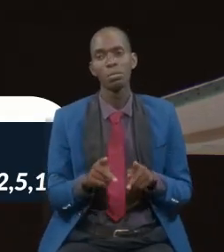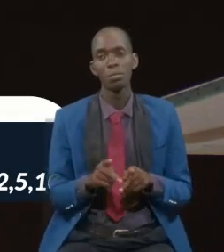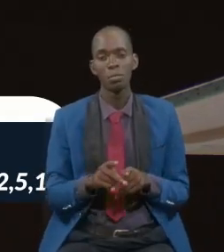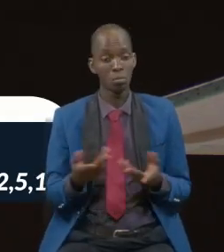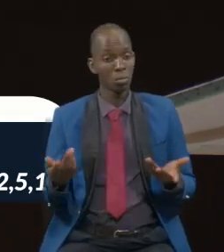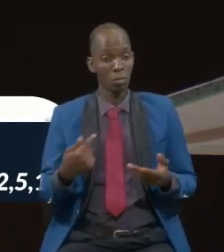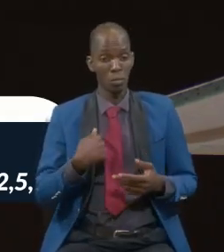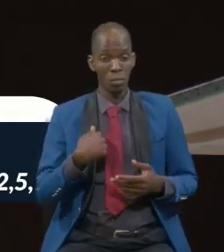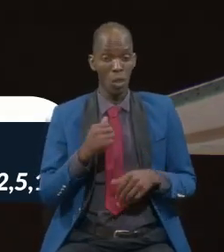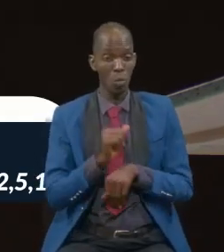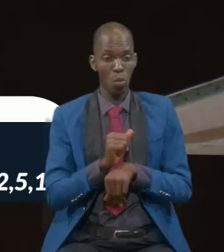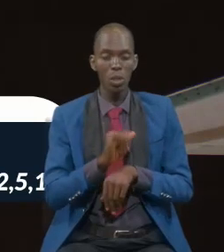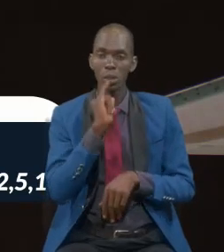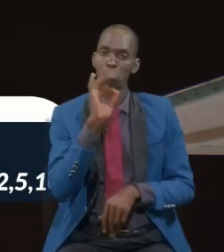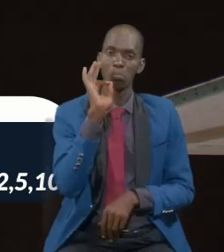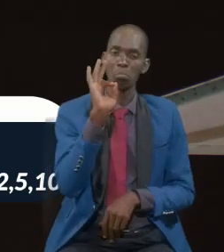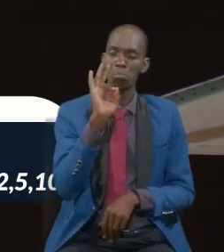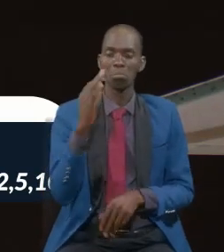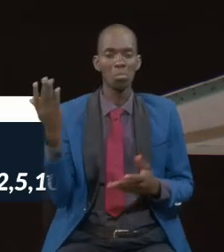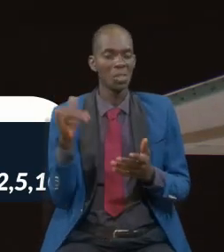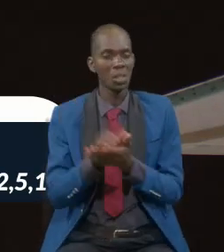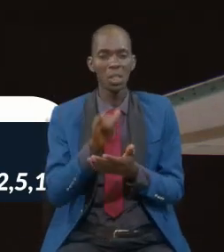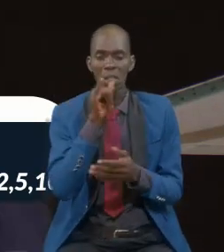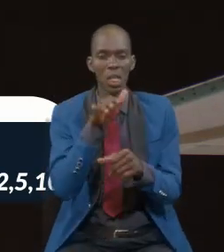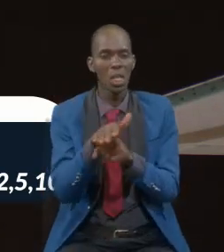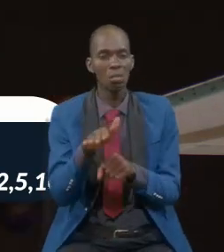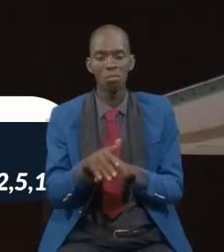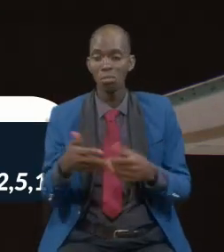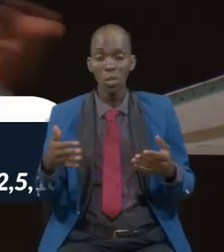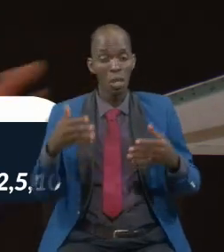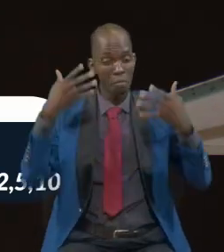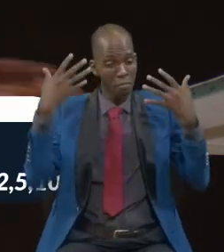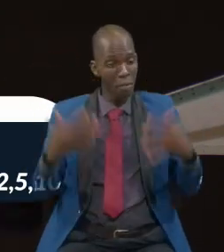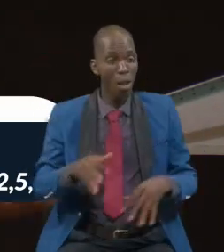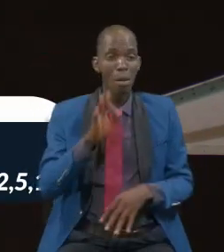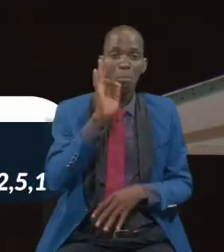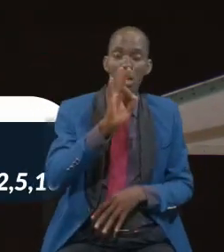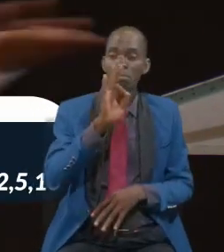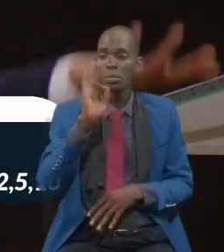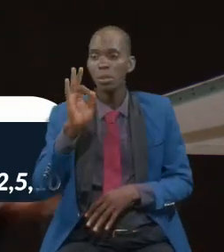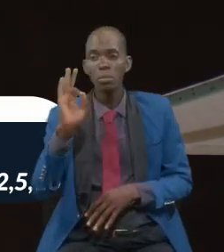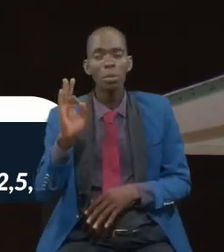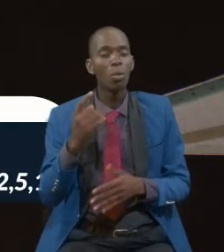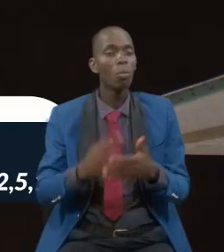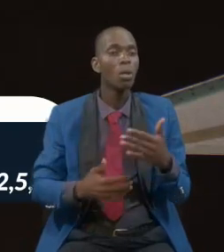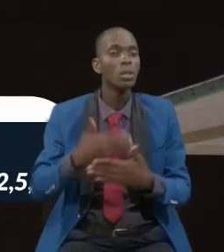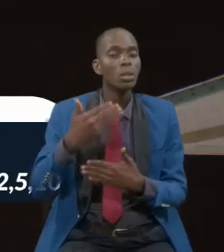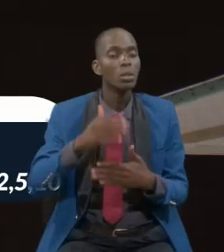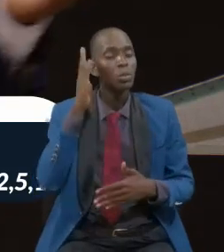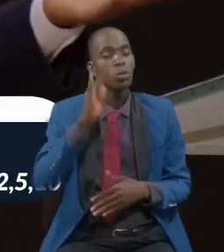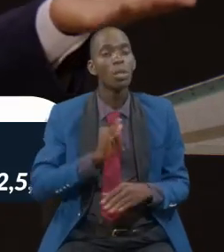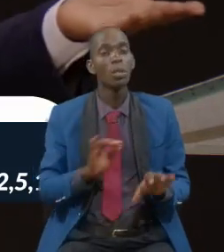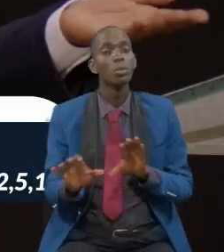preacher I'm a preacher and that's enough and after preaching preaching preaching what else should I